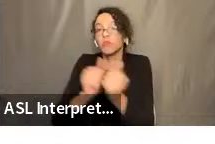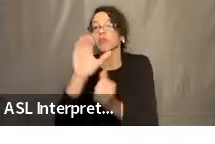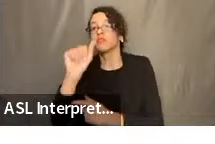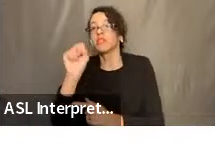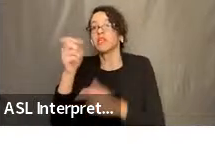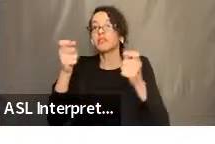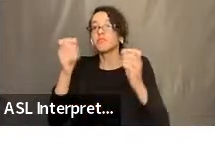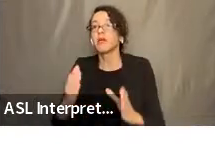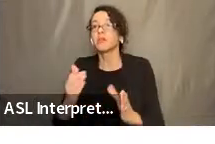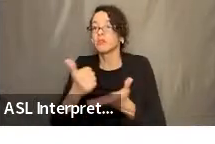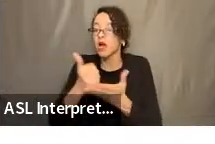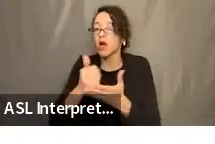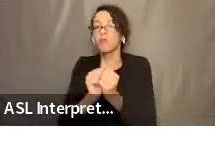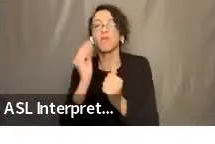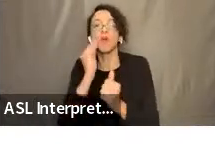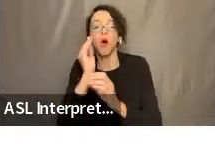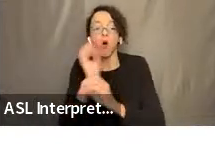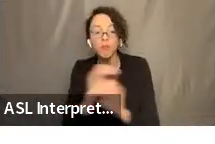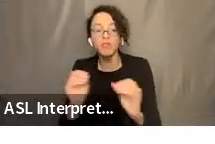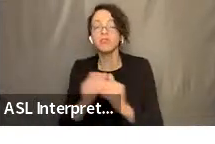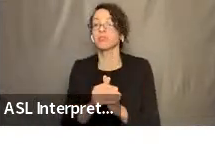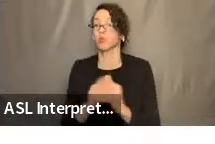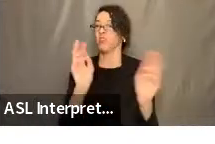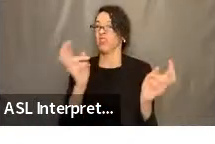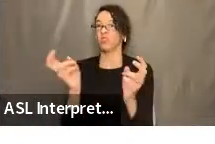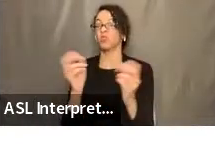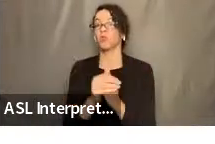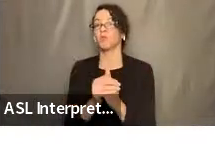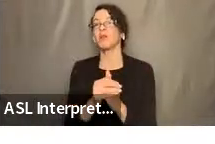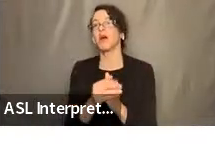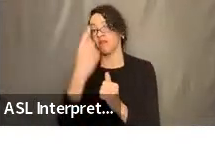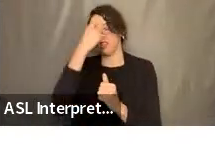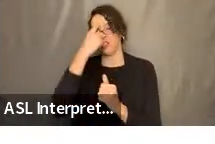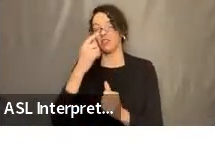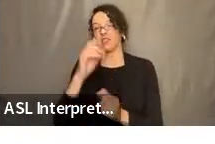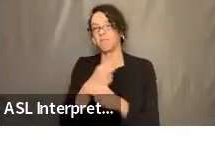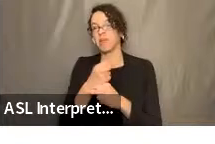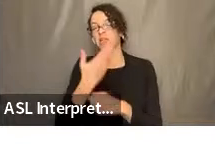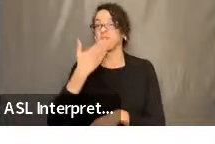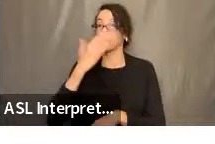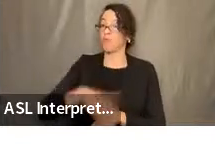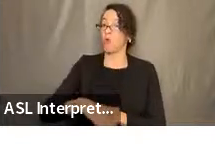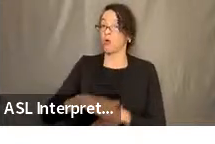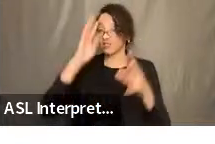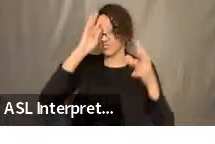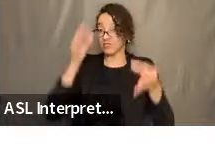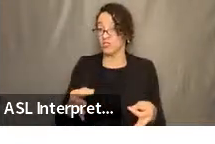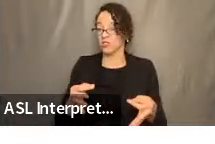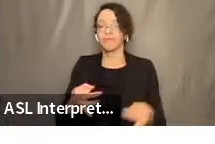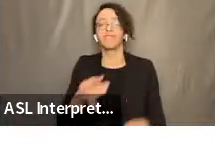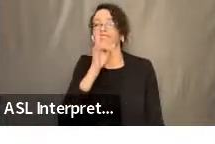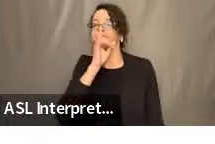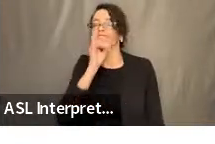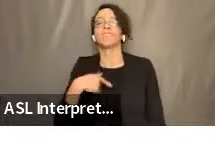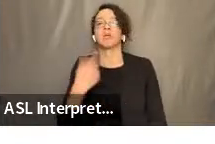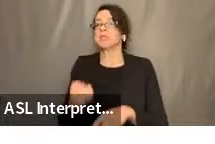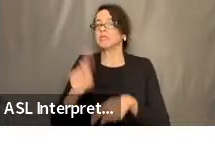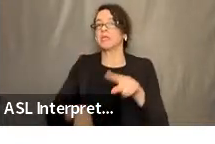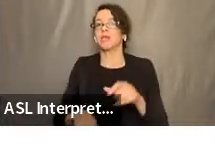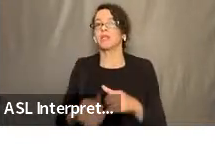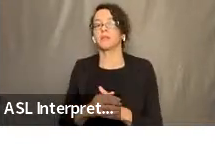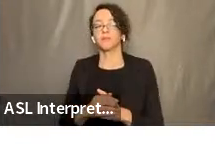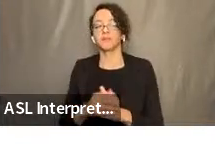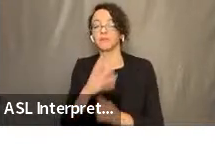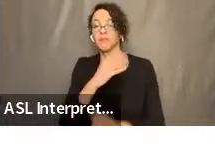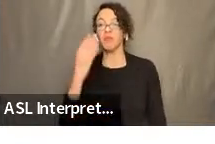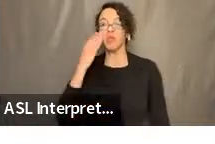their homelessness or their issue because I think they're making poor decisions, I can't. and you know that they're mentally